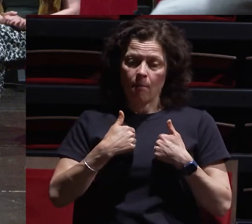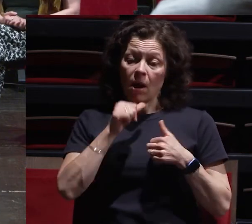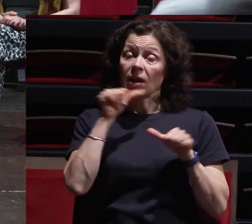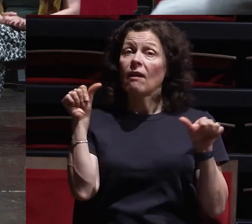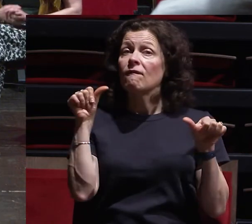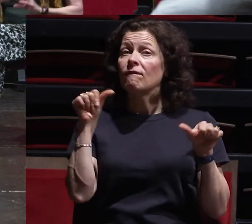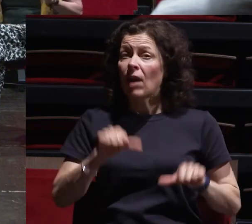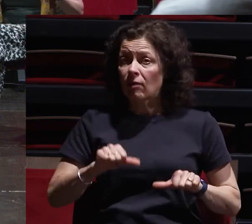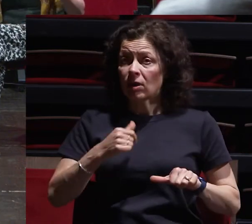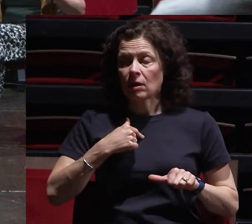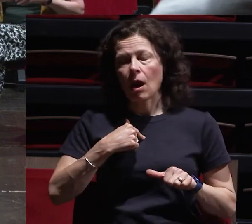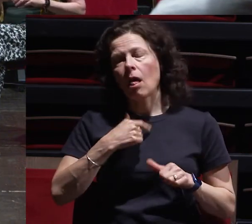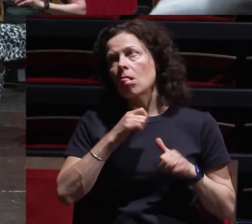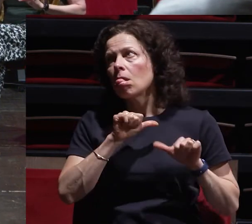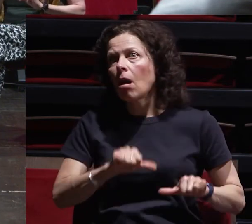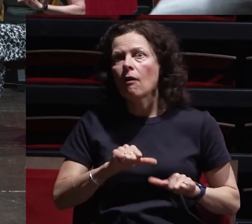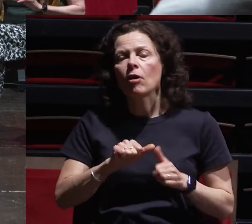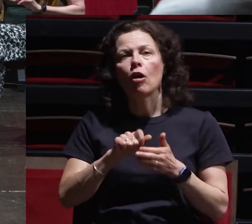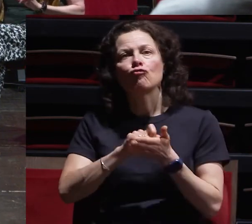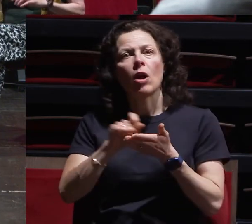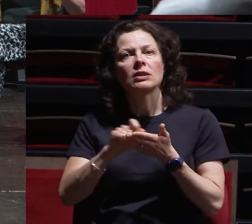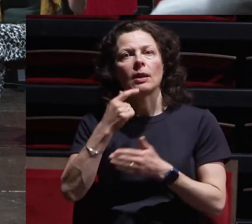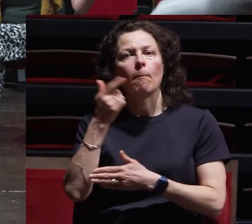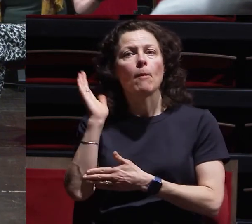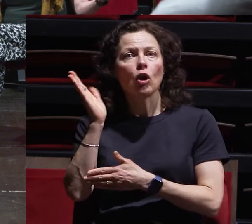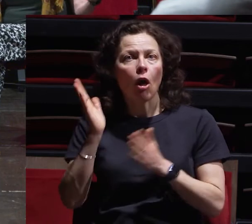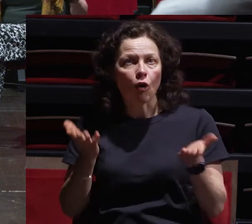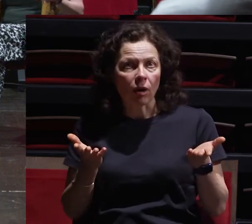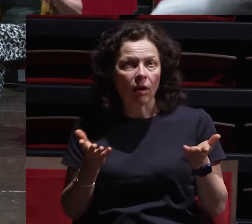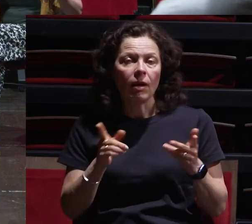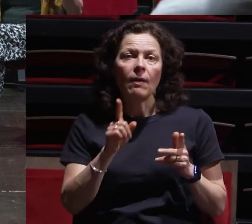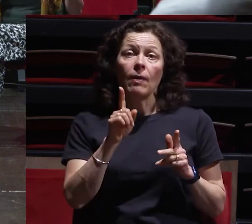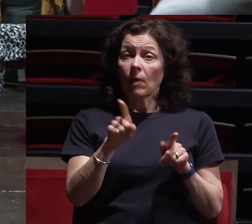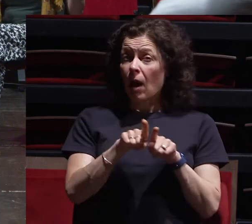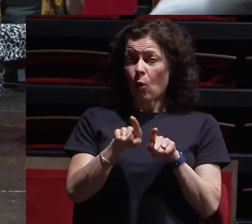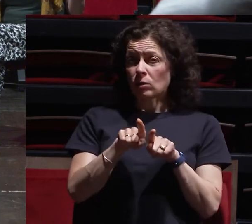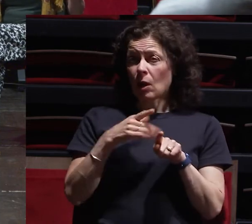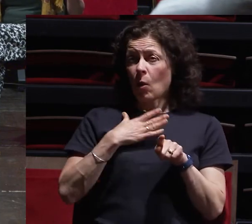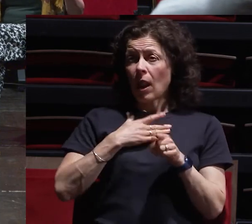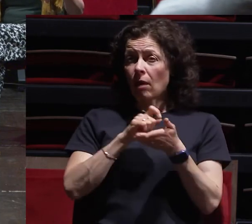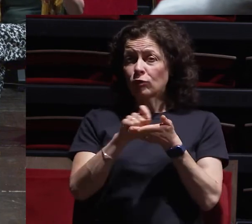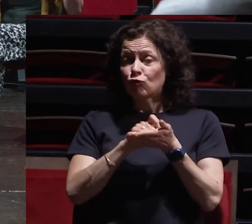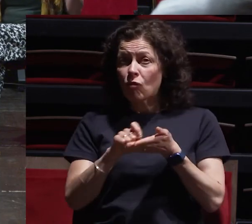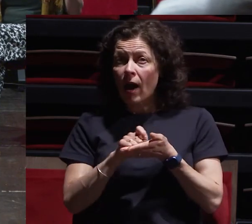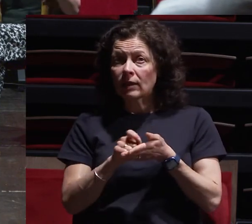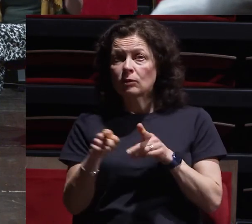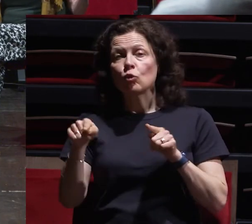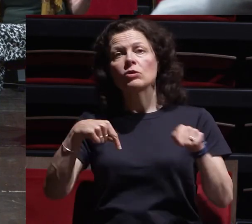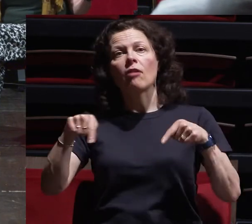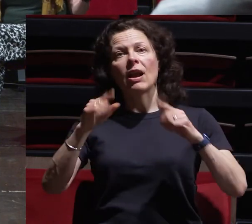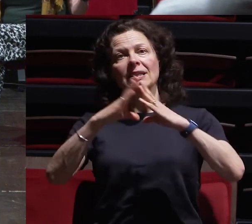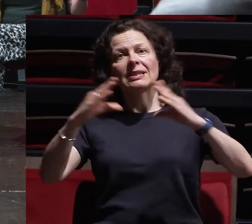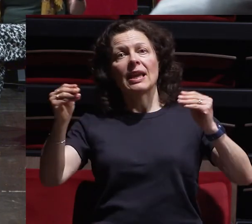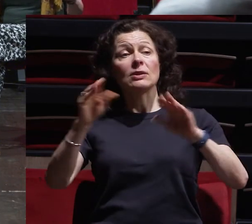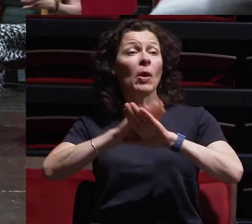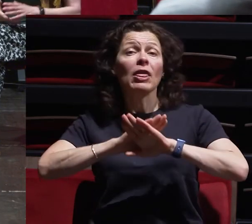mean, one of my favourite things to do in theatre, I love writing monologues. I also like writing stage directions and scenes where there's no words